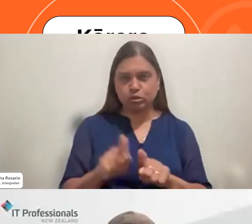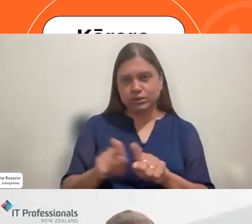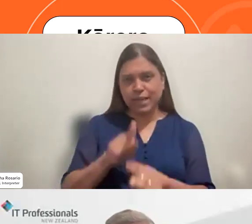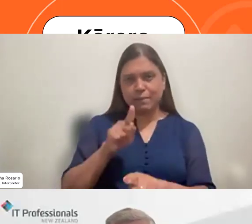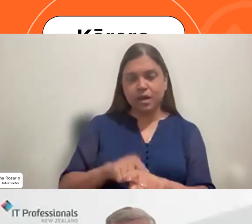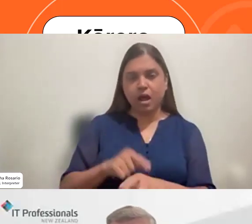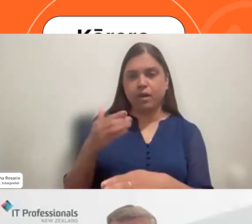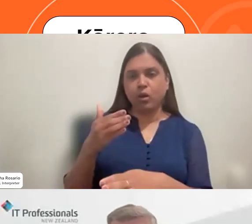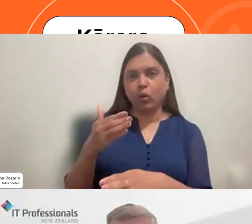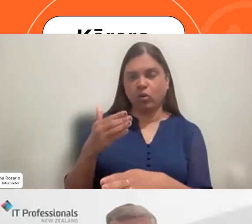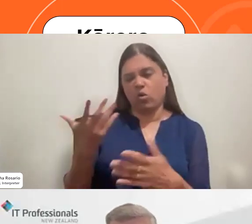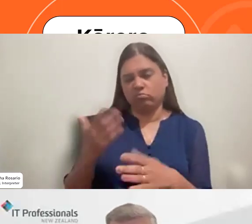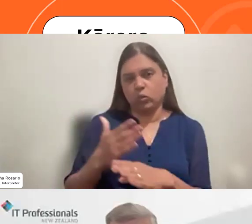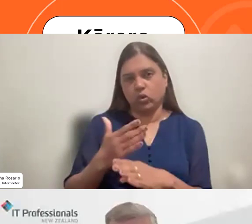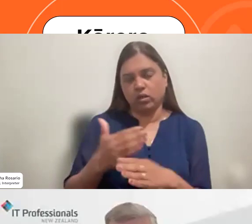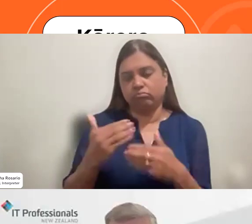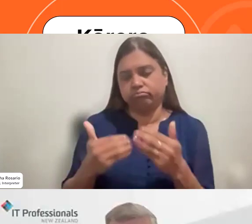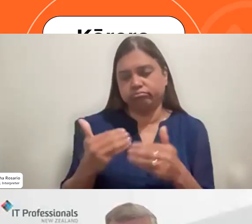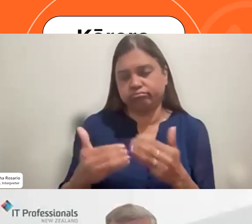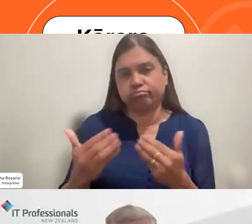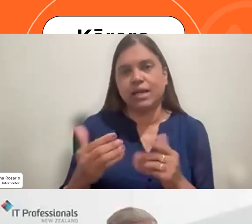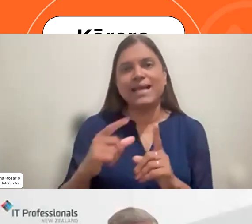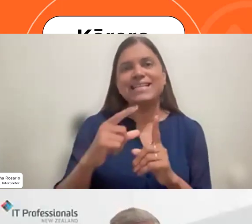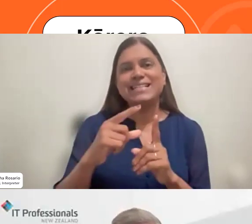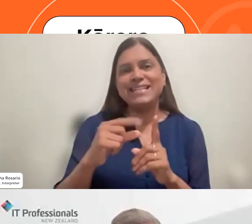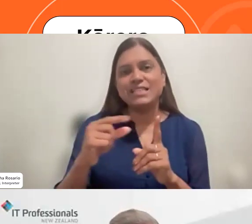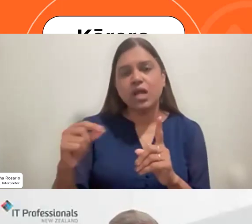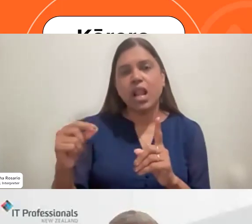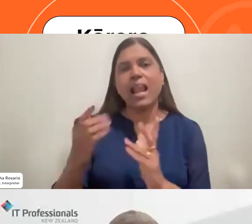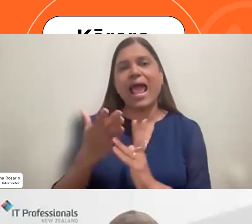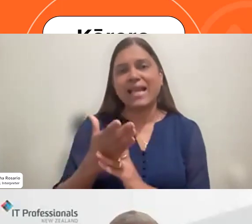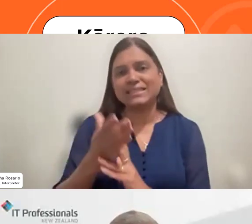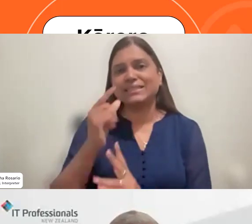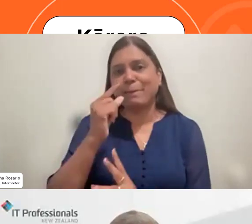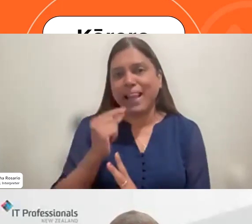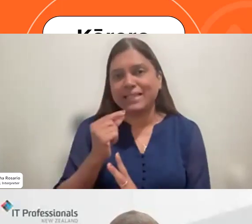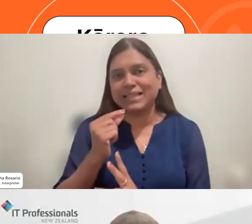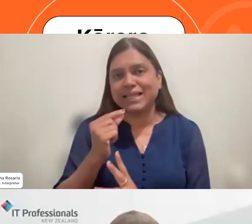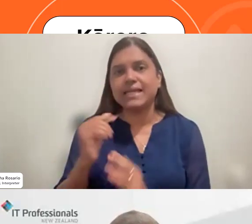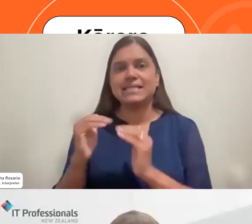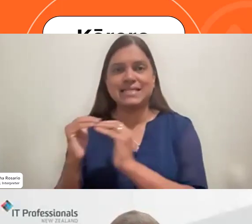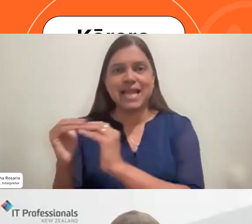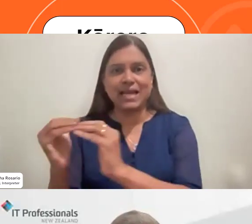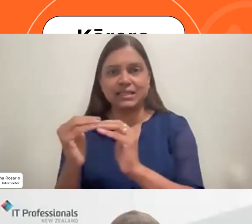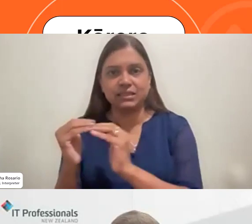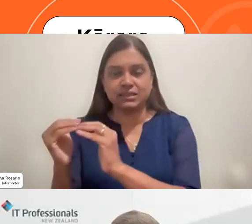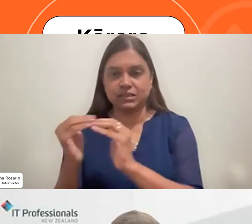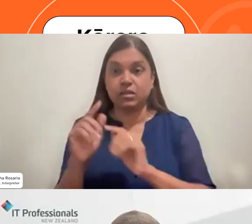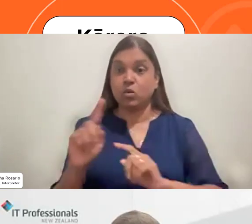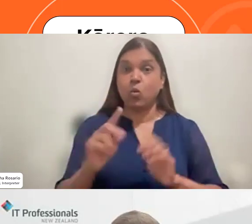is underway on a digital accessibility standard, which both Neil and Paula mentioned.